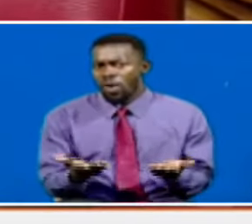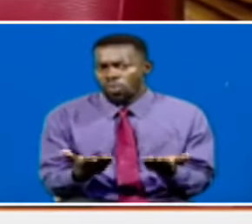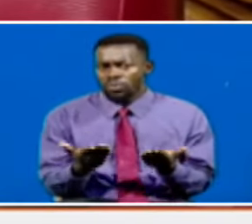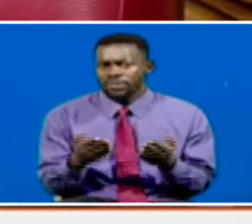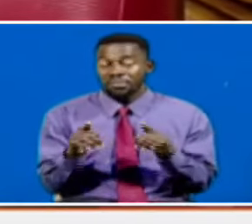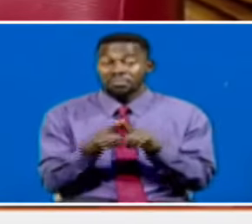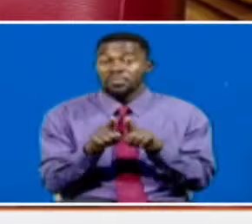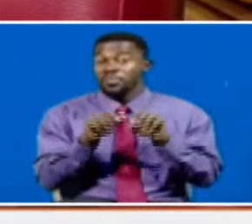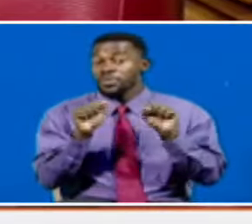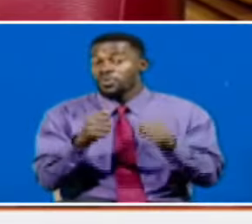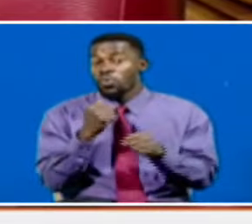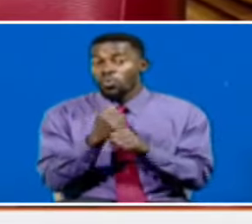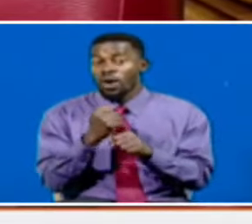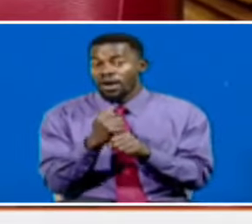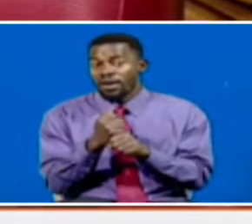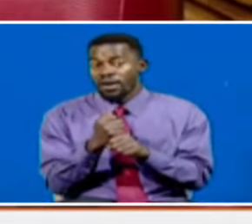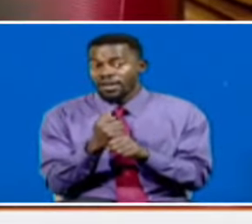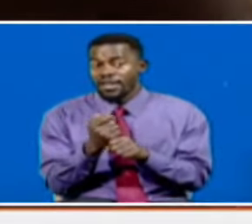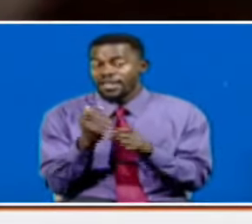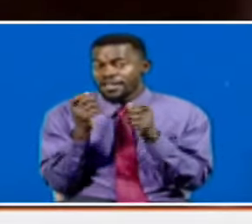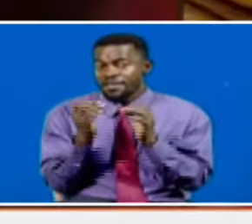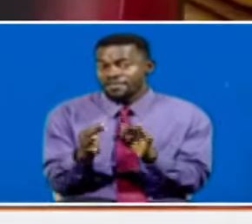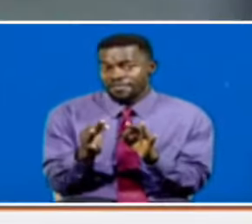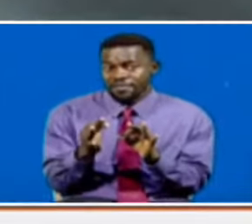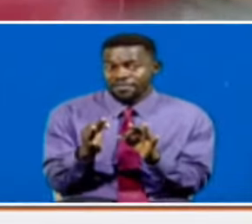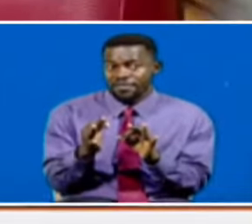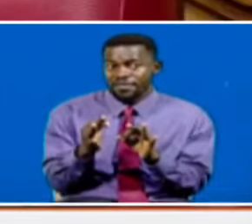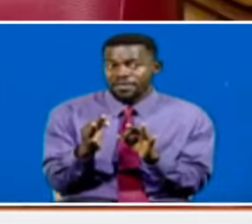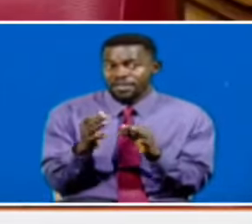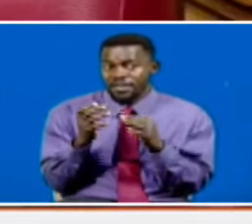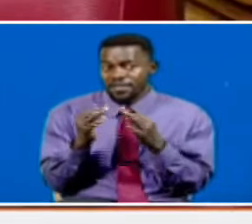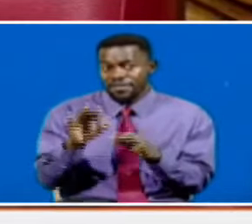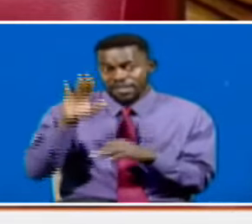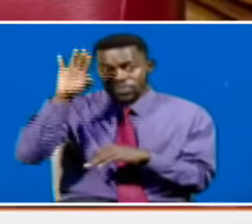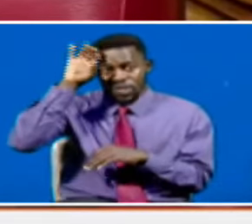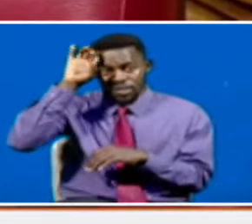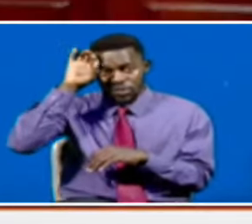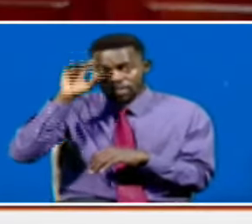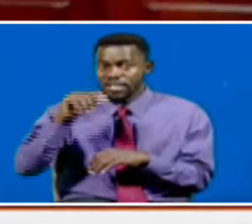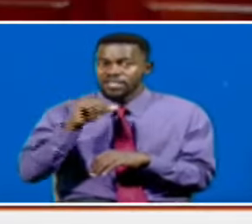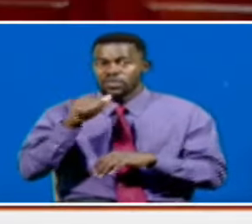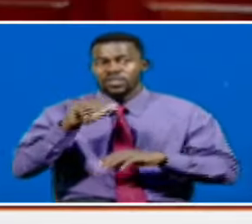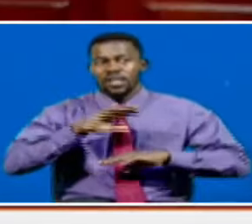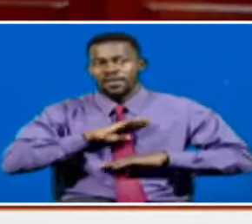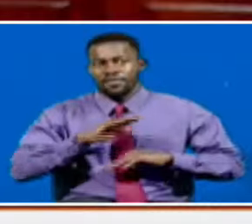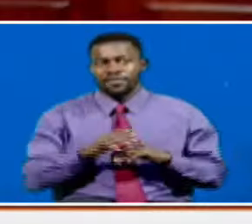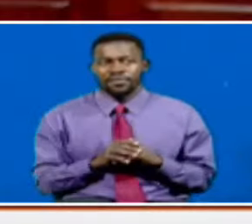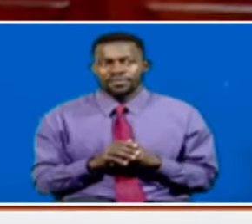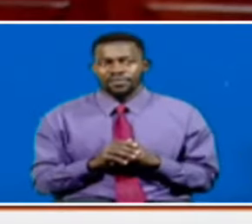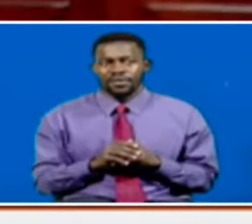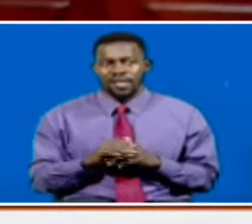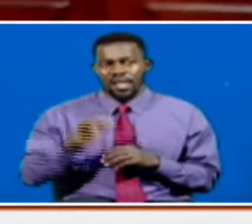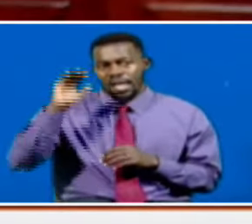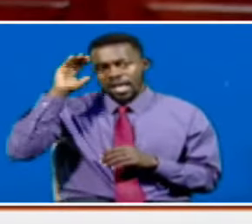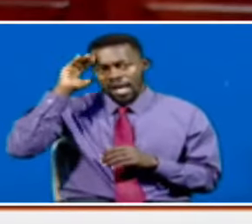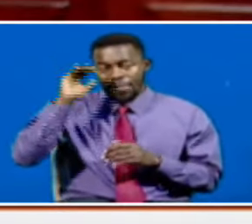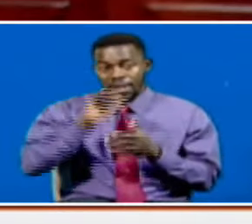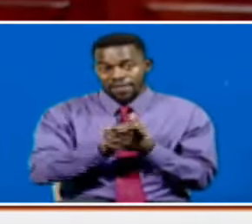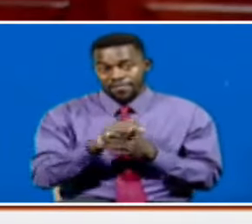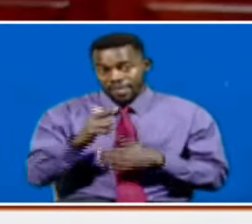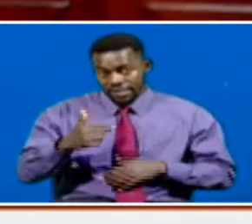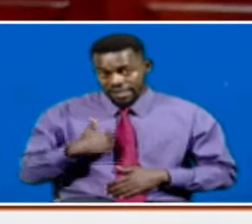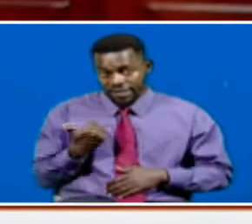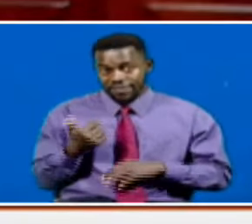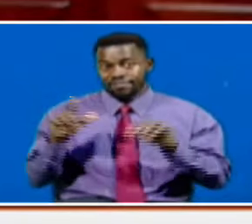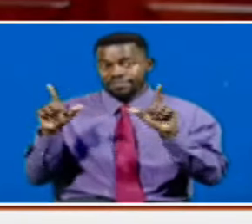responsibility? Given your own limitation in terms of education and experience, I believe once approved by this committee,